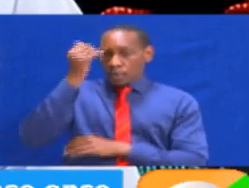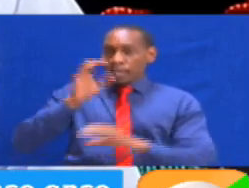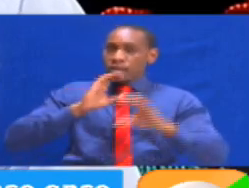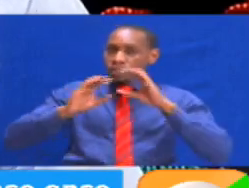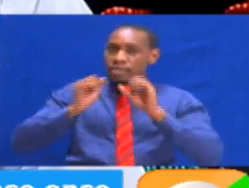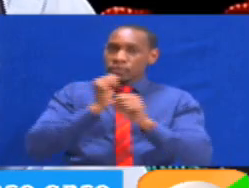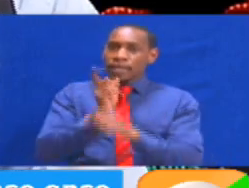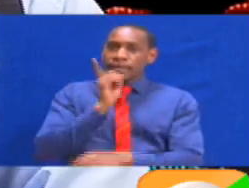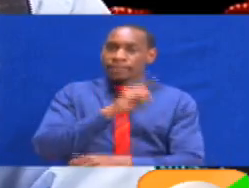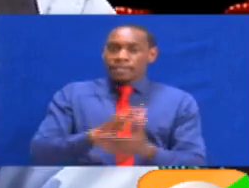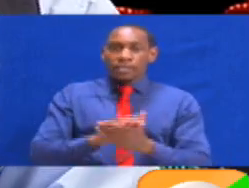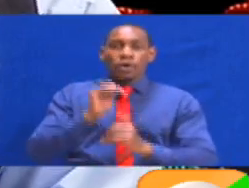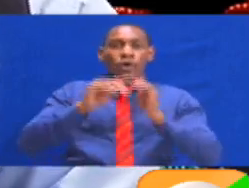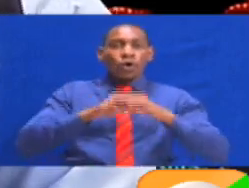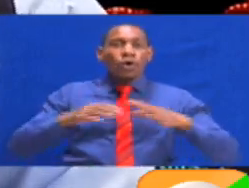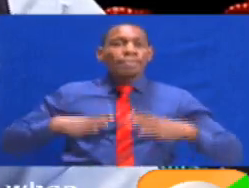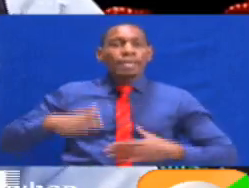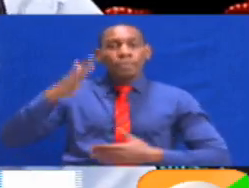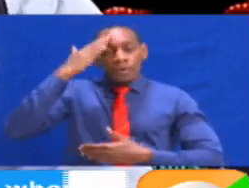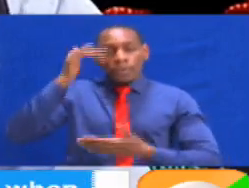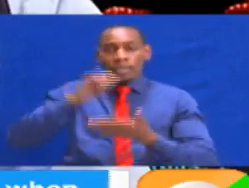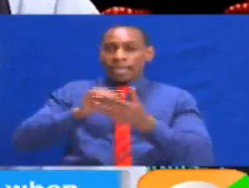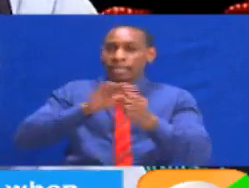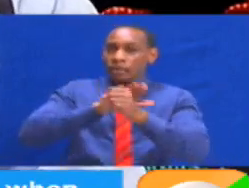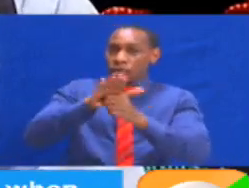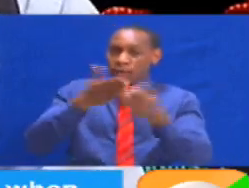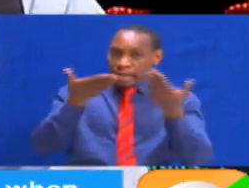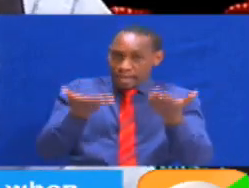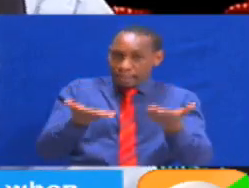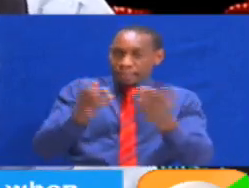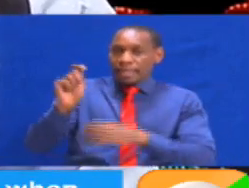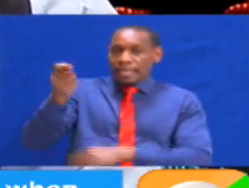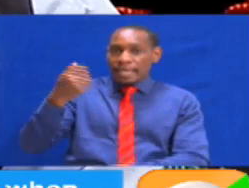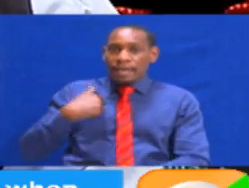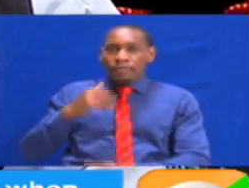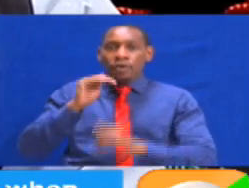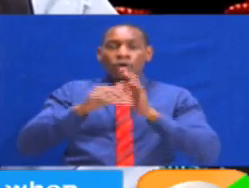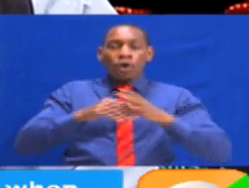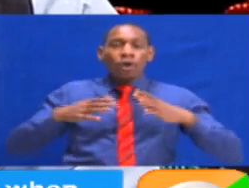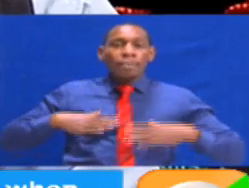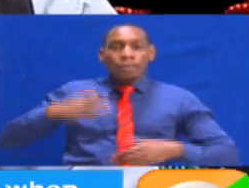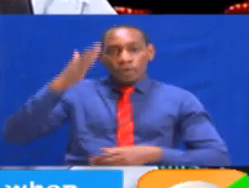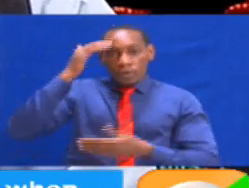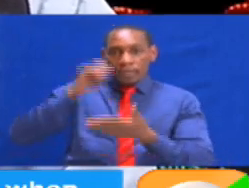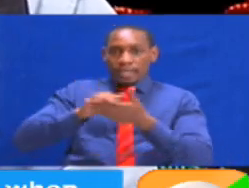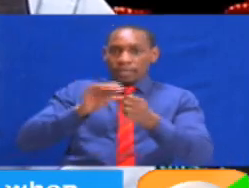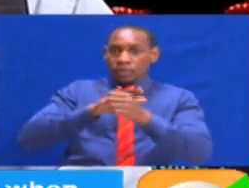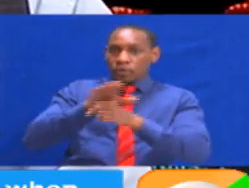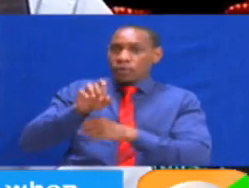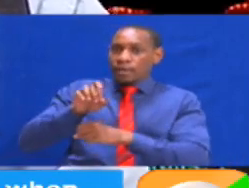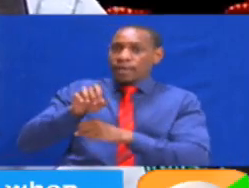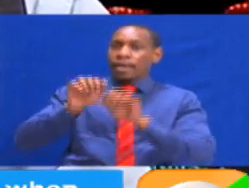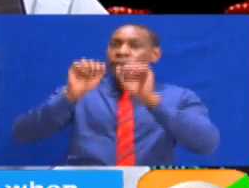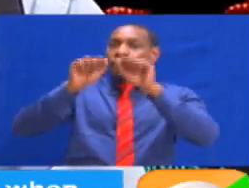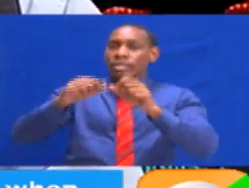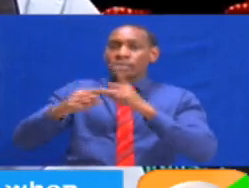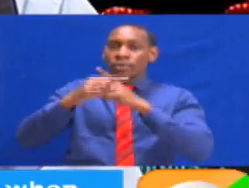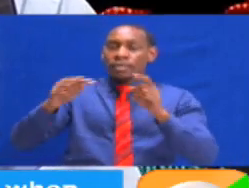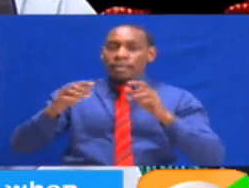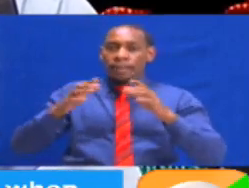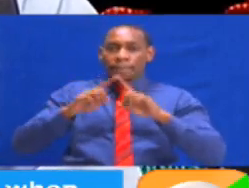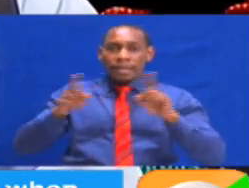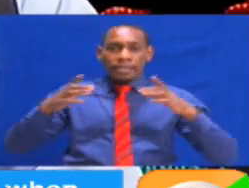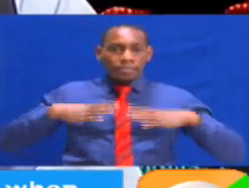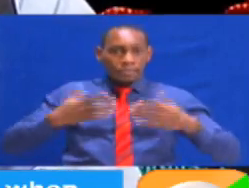done. Everybody knows that coronavirus is in Kenya. Everybody knows that coronavirus can kill, but Kenyans are